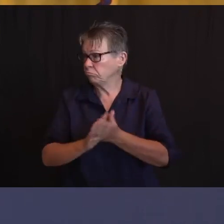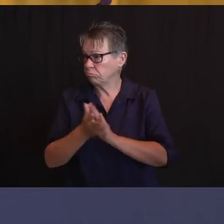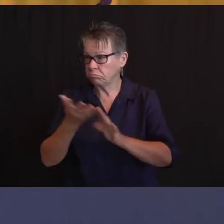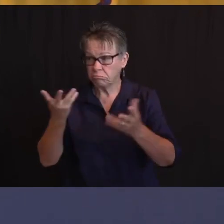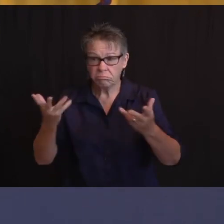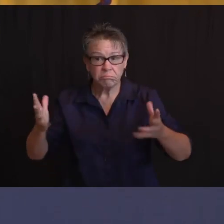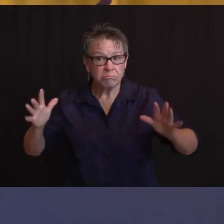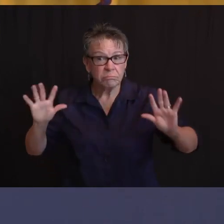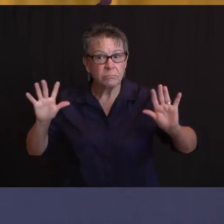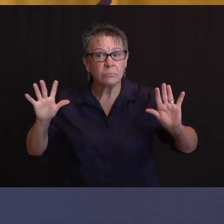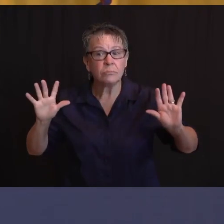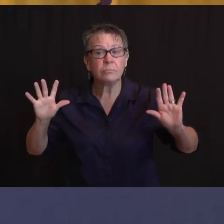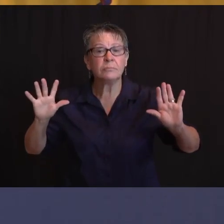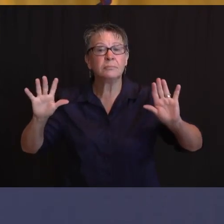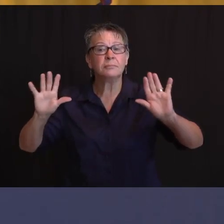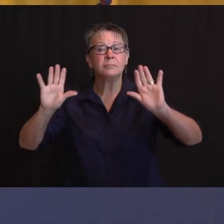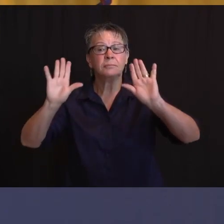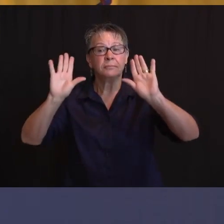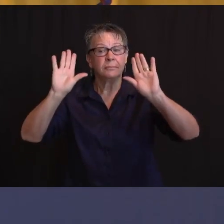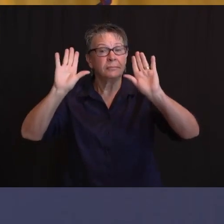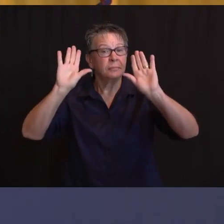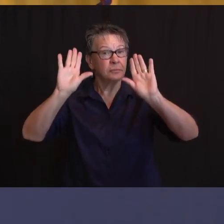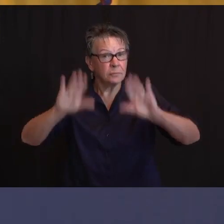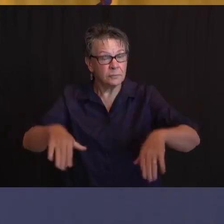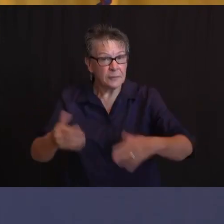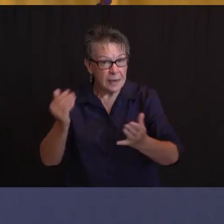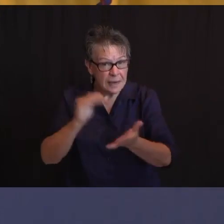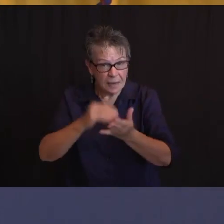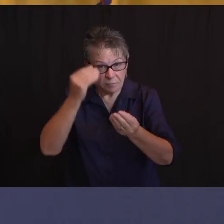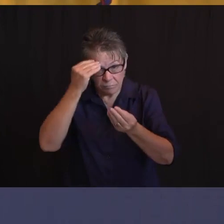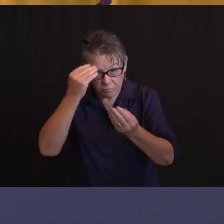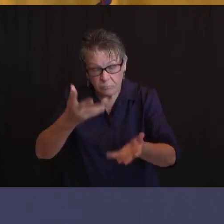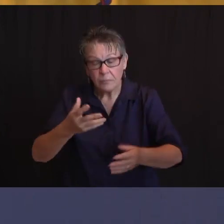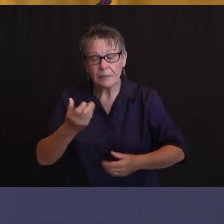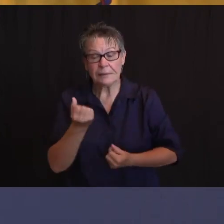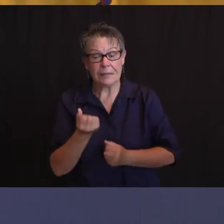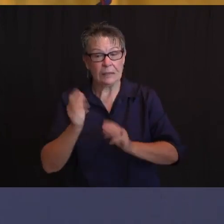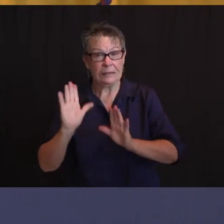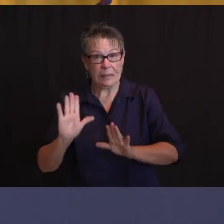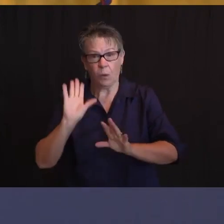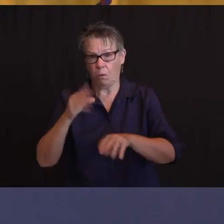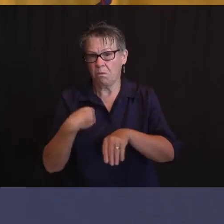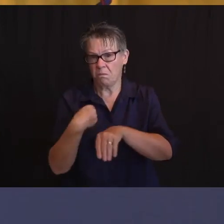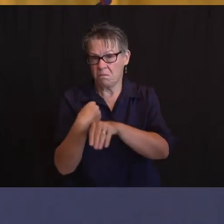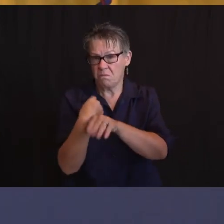and we're 1 o'clock on Monday, unless you hear otherwise.